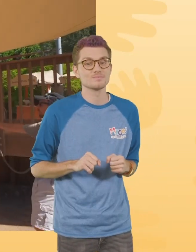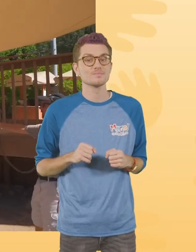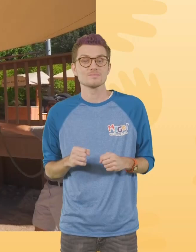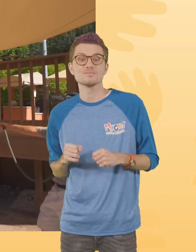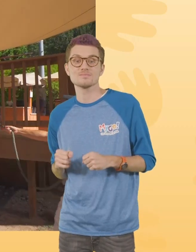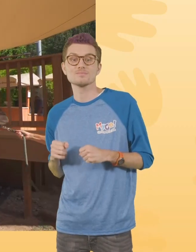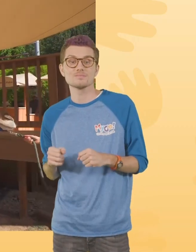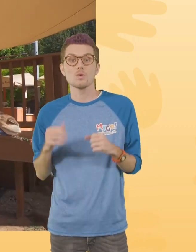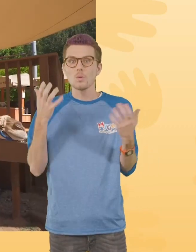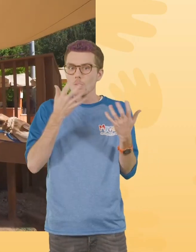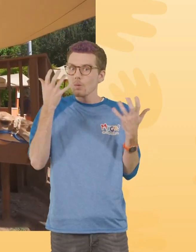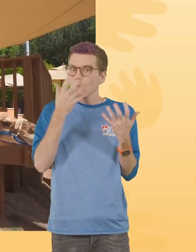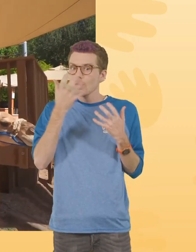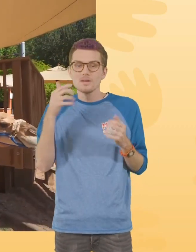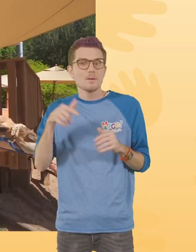Whoa.